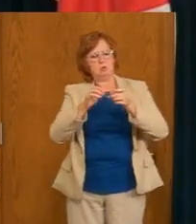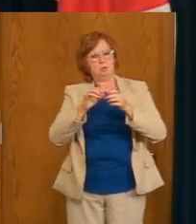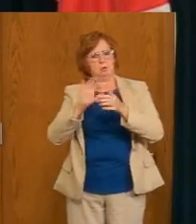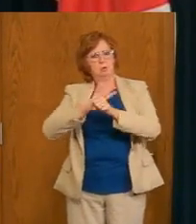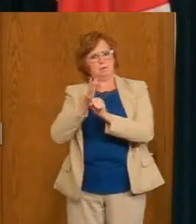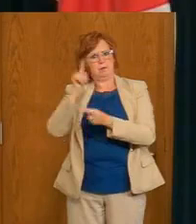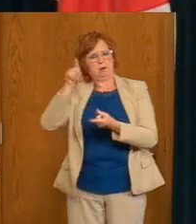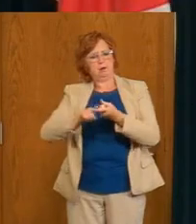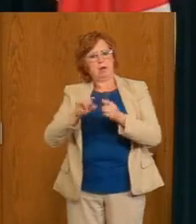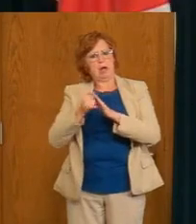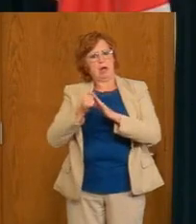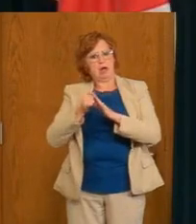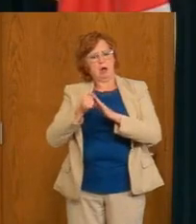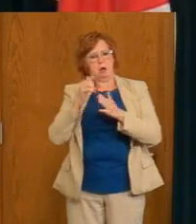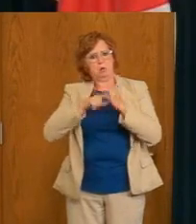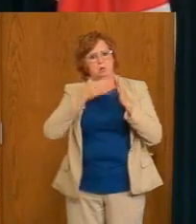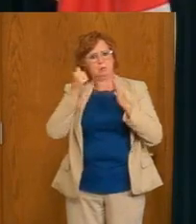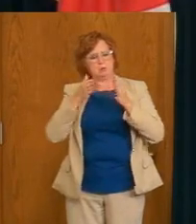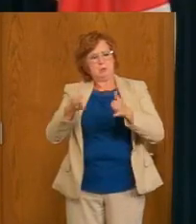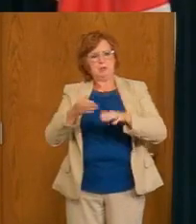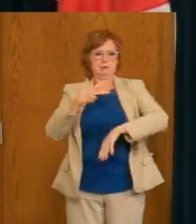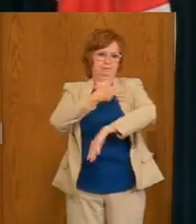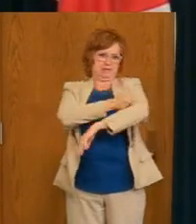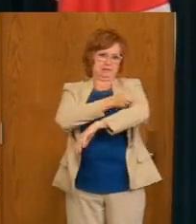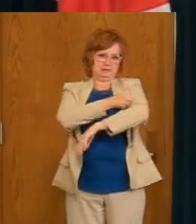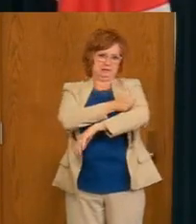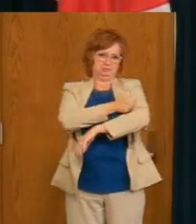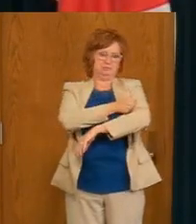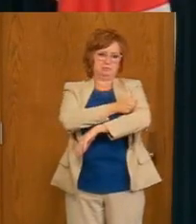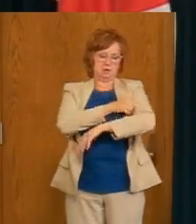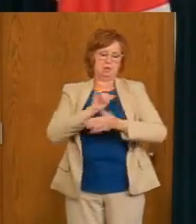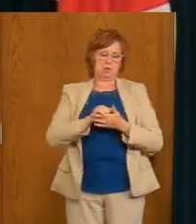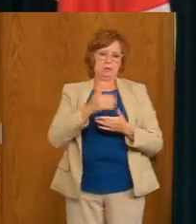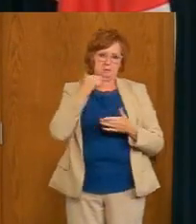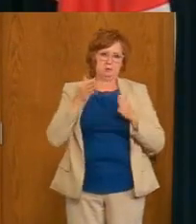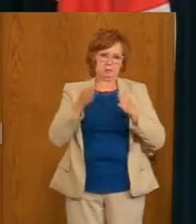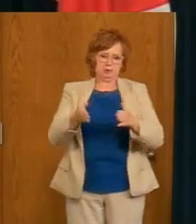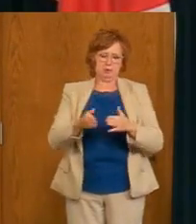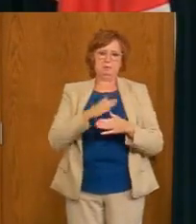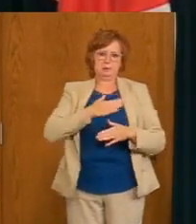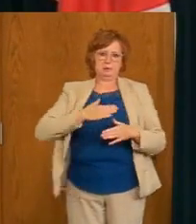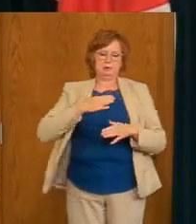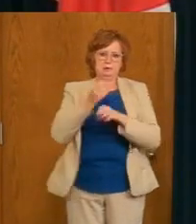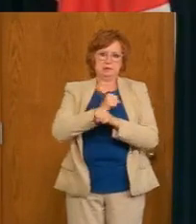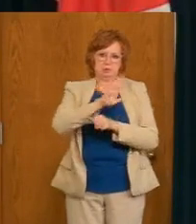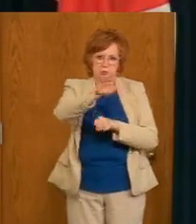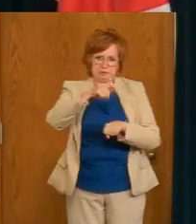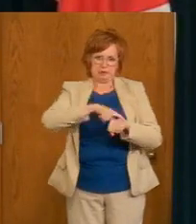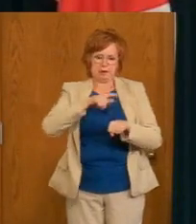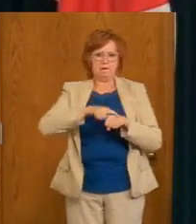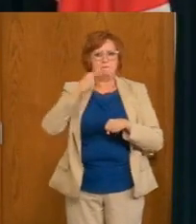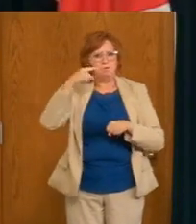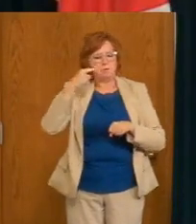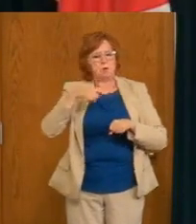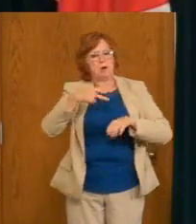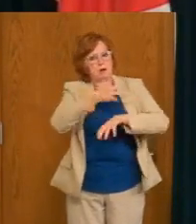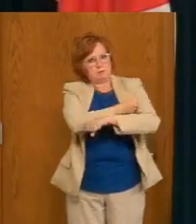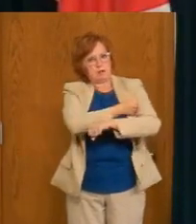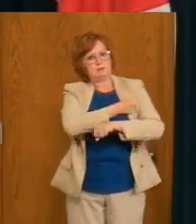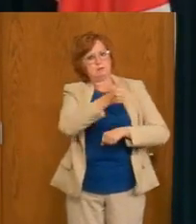by everyone possible in this province doing their part, taking the time to go out and get vaccinated. So yes,